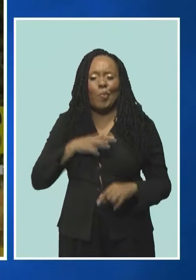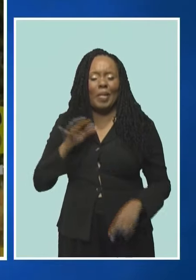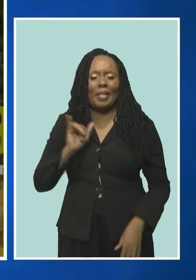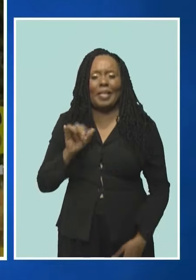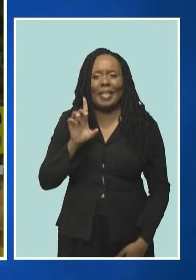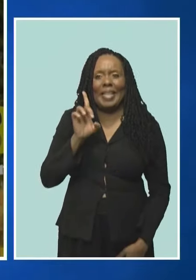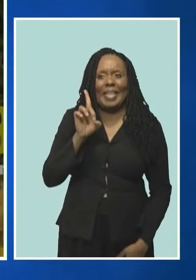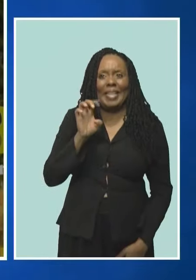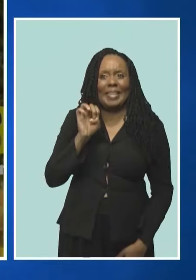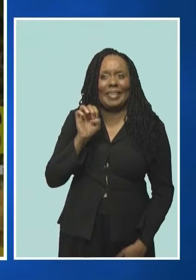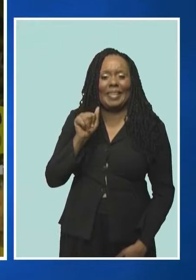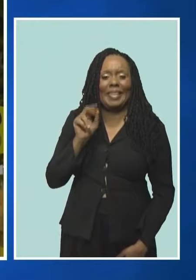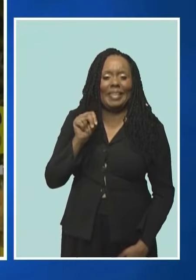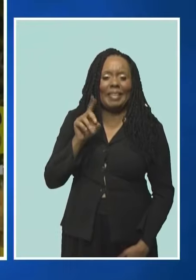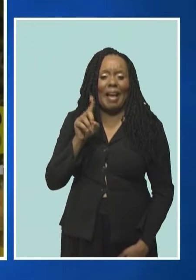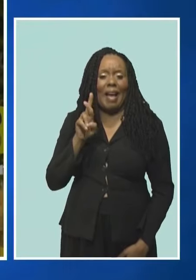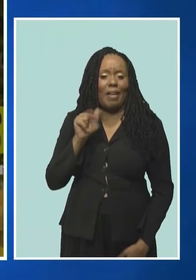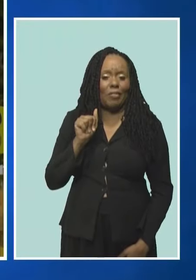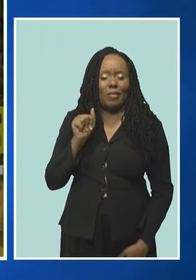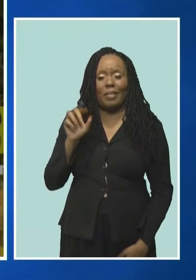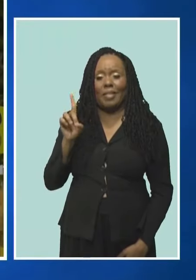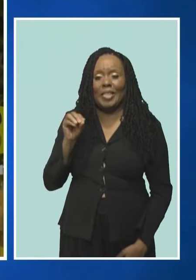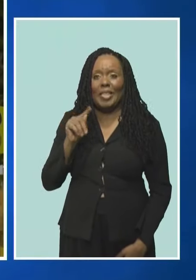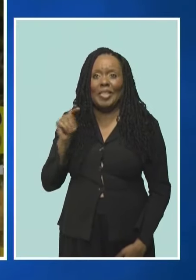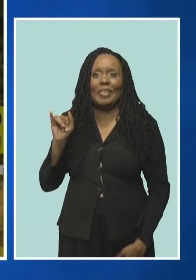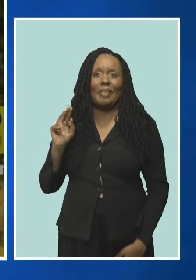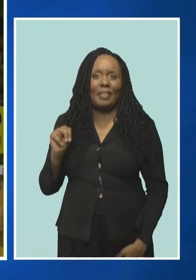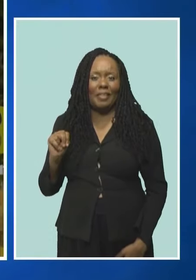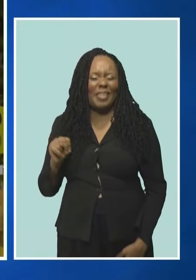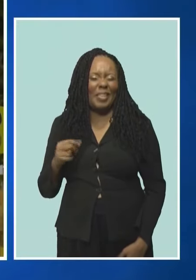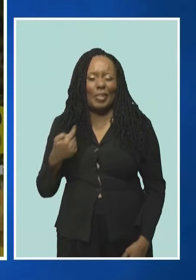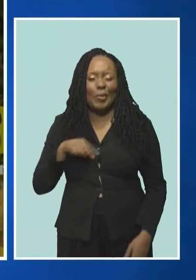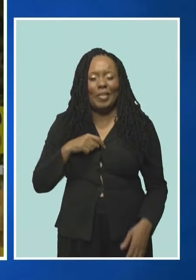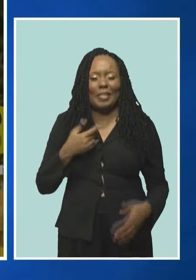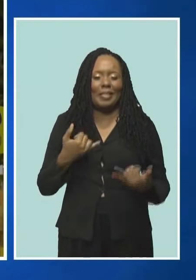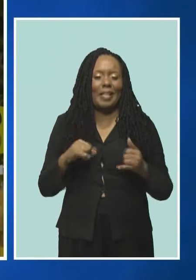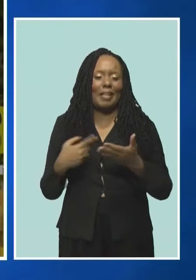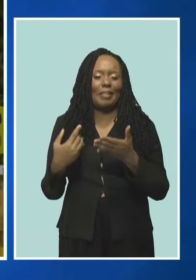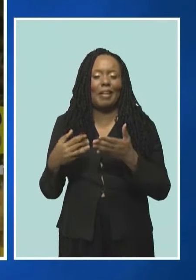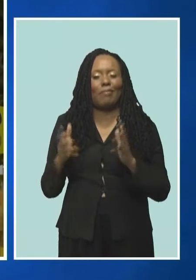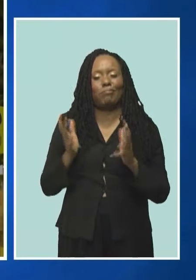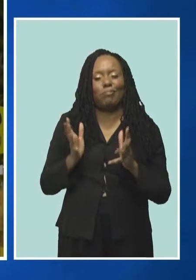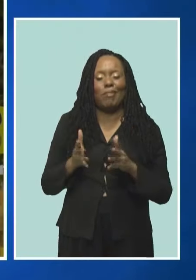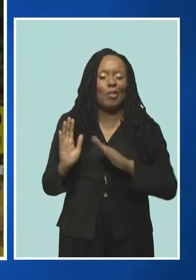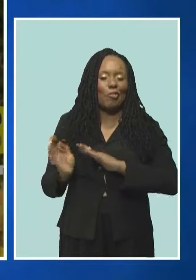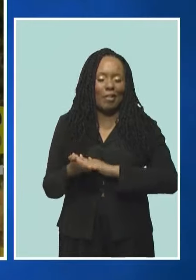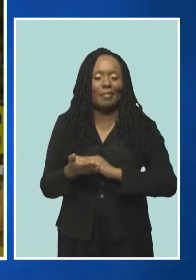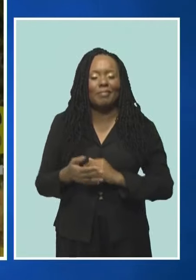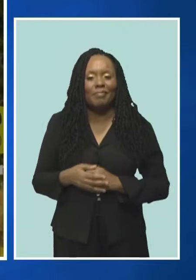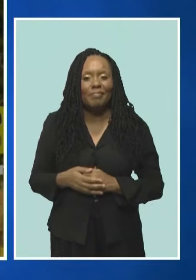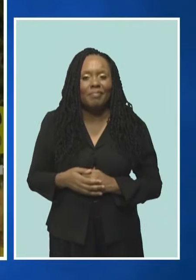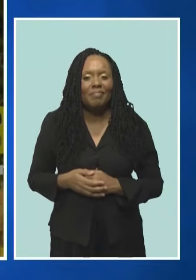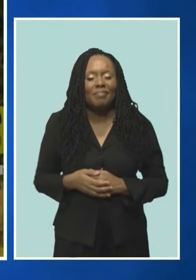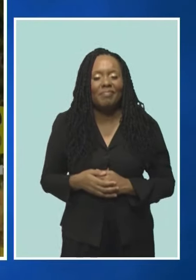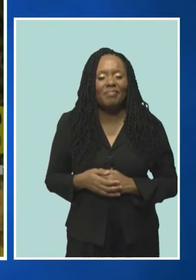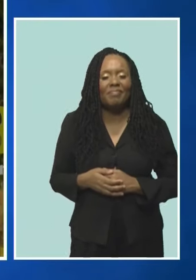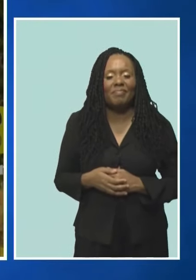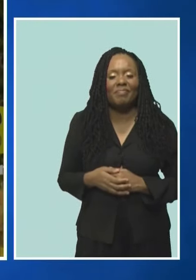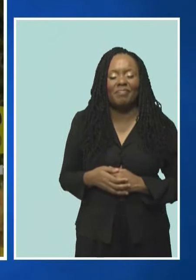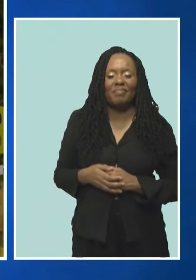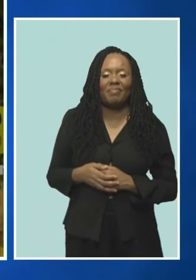since we're in that cricketing spirit and vibe. Some outstanding sports persons. Our parish boasts unique